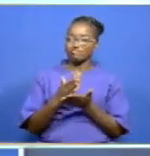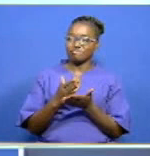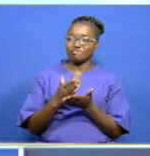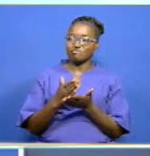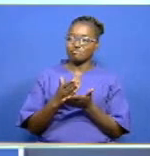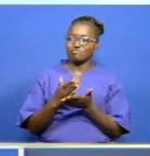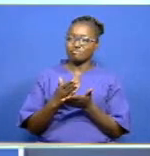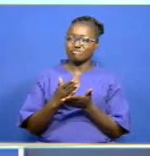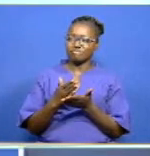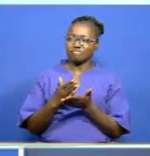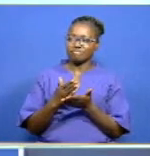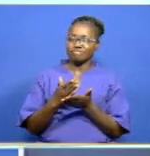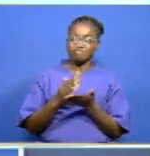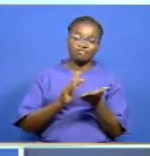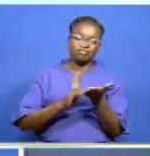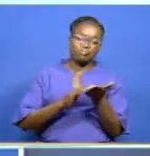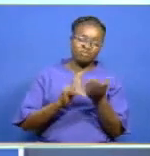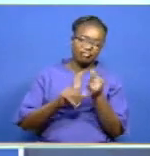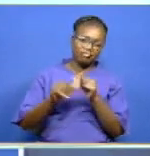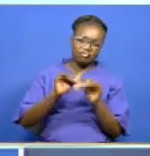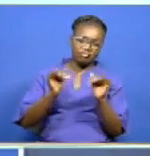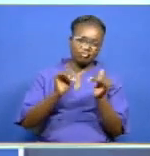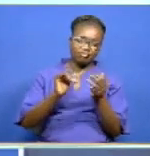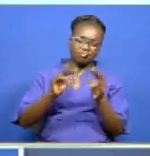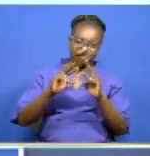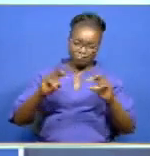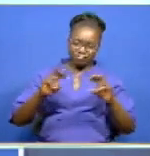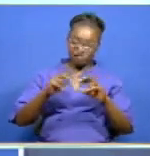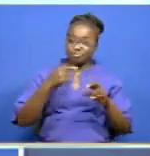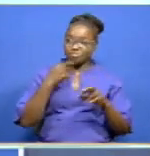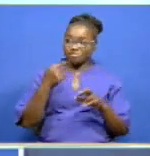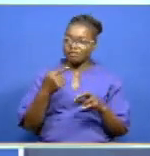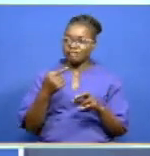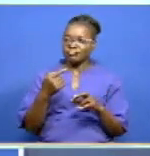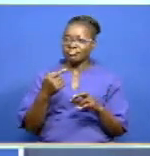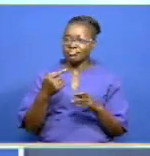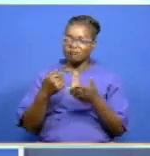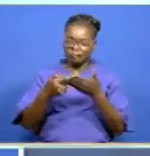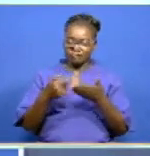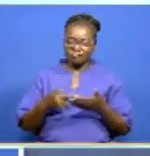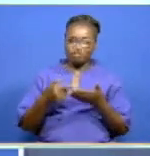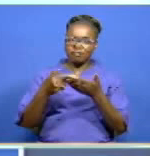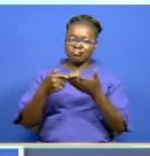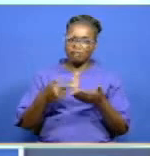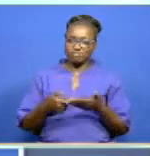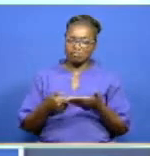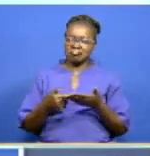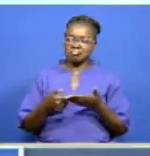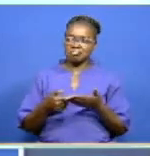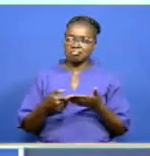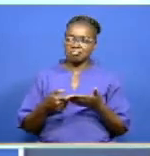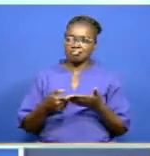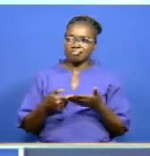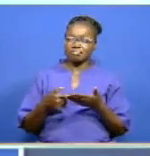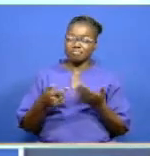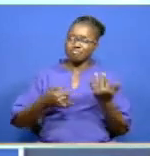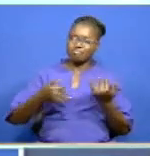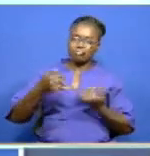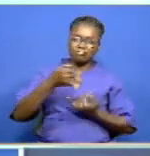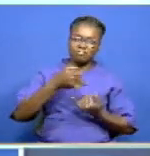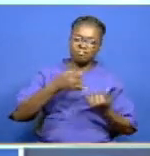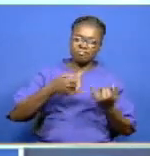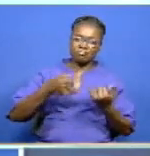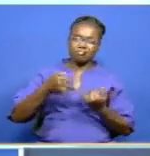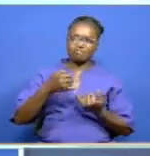comments about the news check and he told me he was discussing about the interaction and